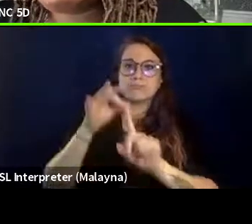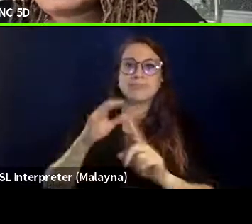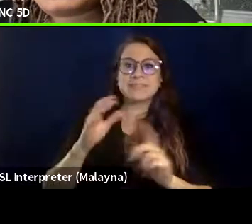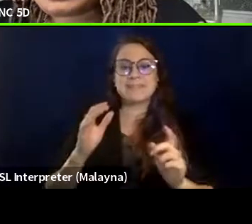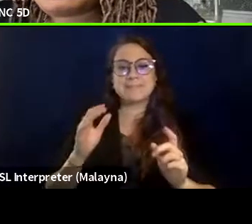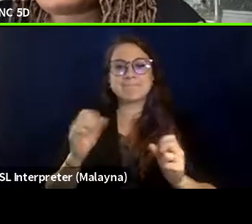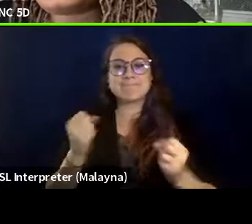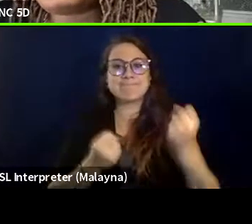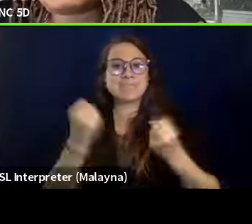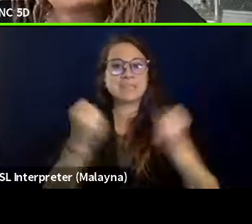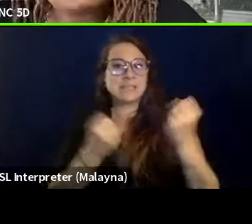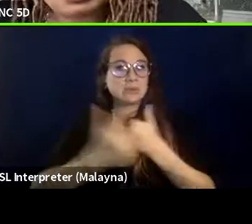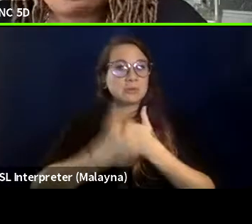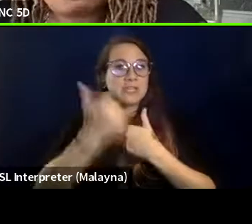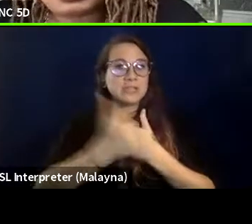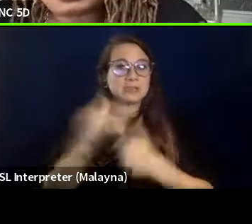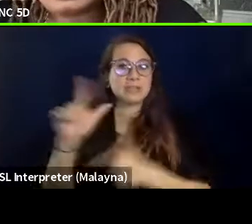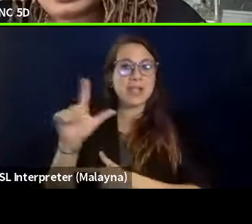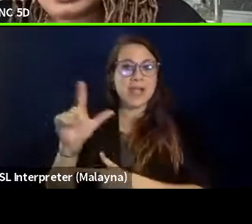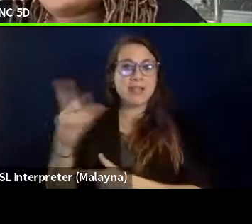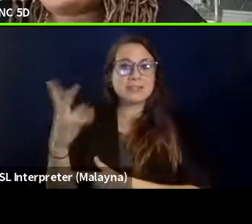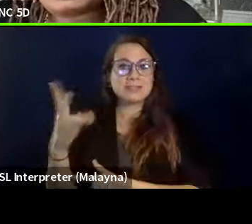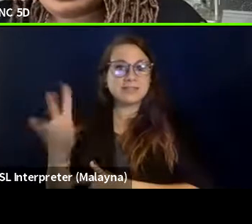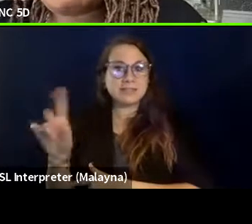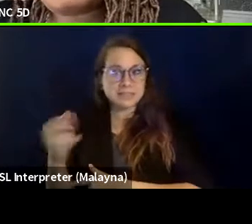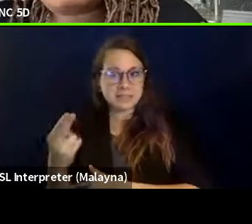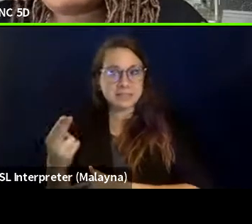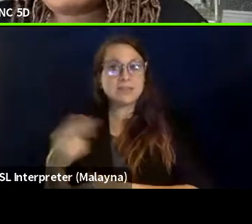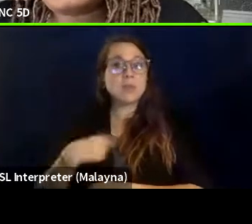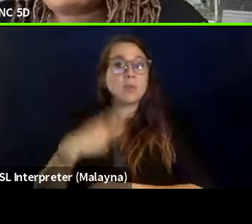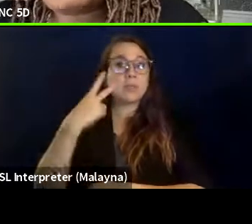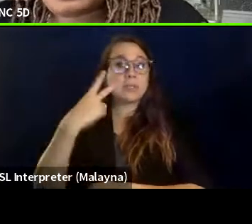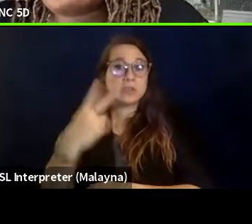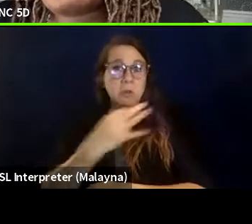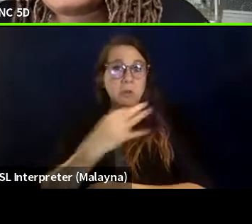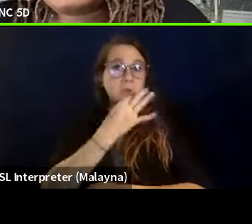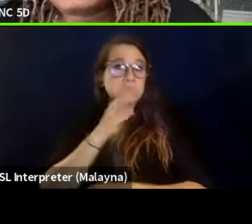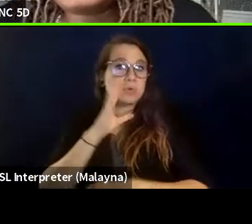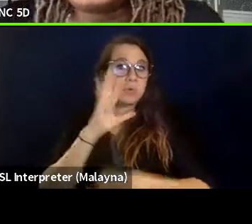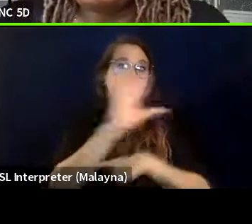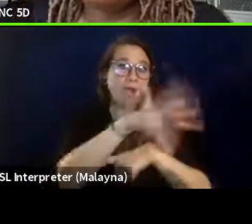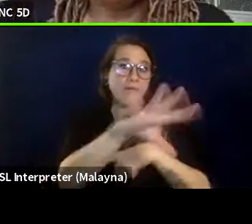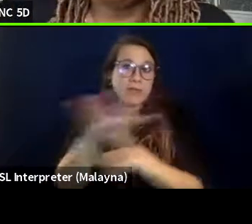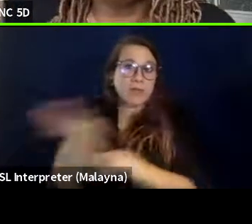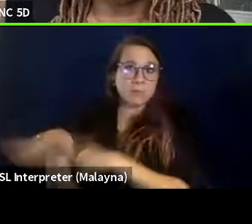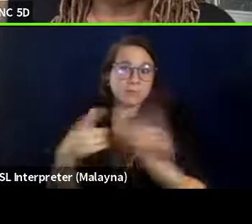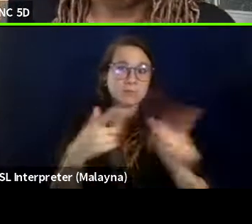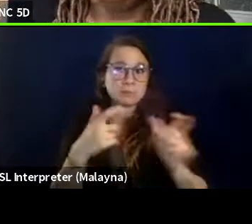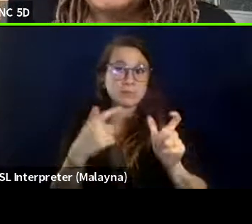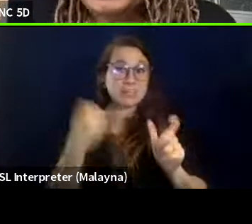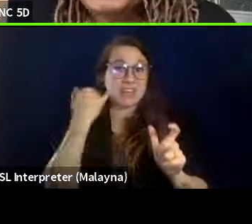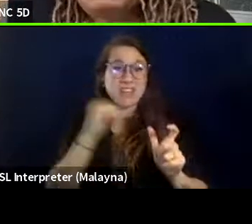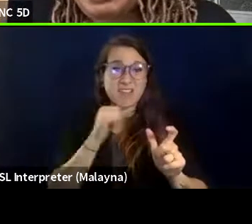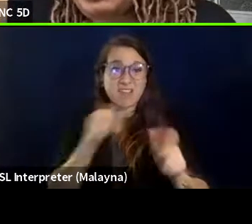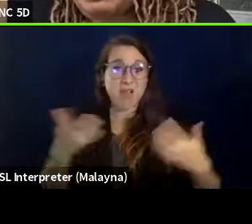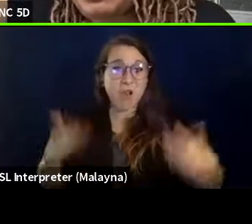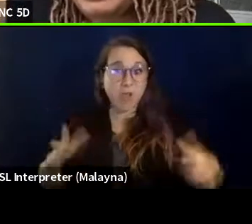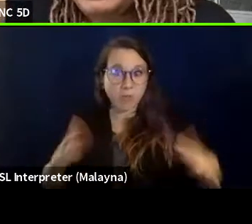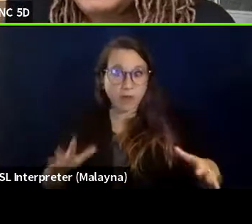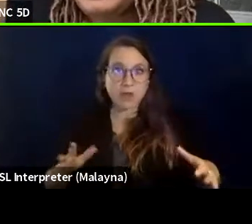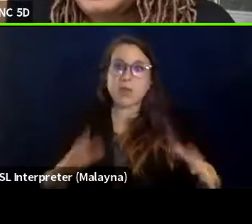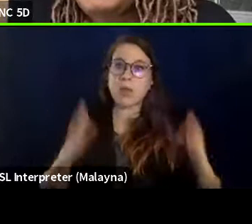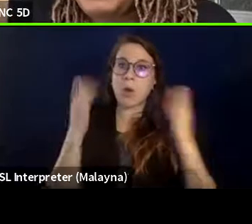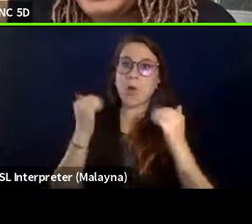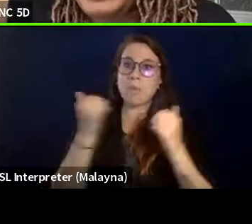be a speed camera soon, if not already, and we hope it will help everyone stay safe. Woohoo! Exclamation